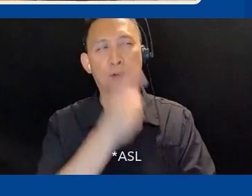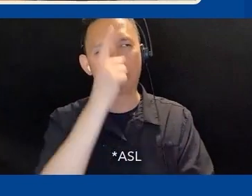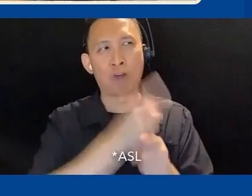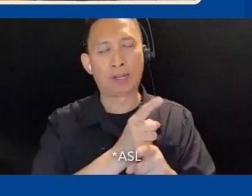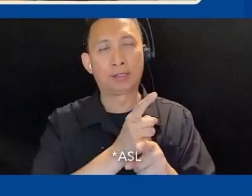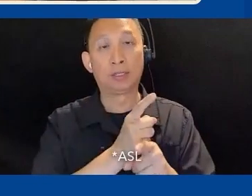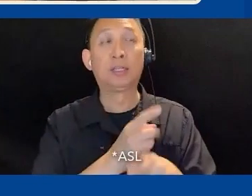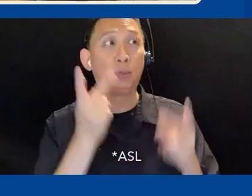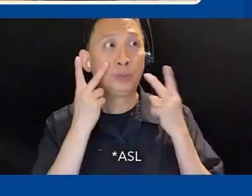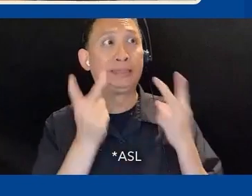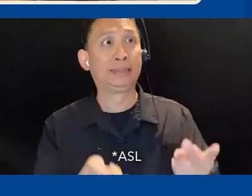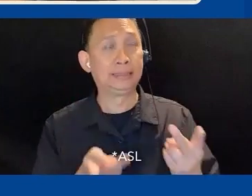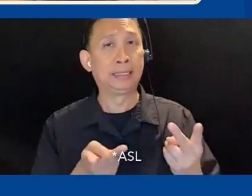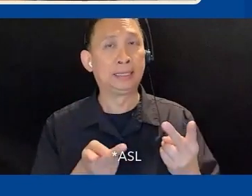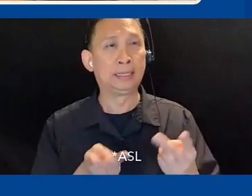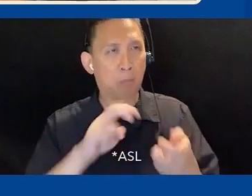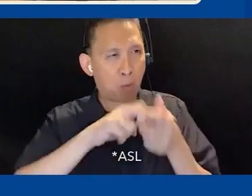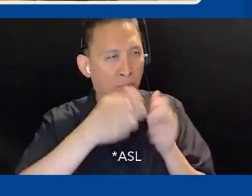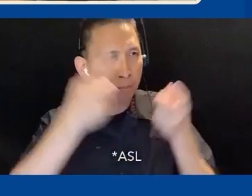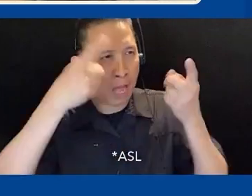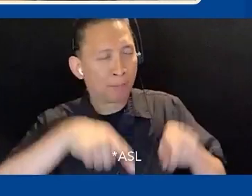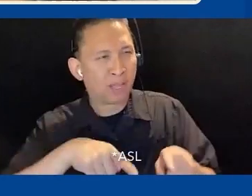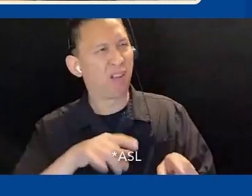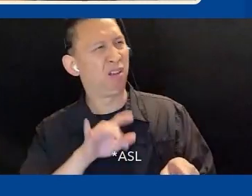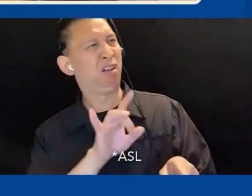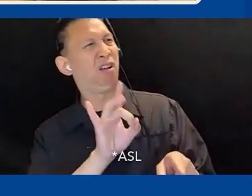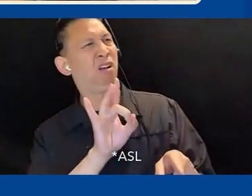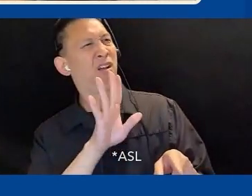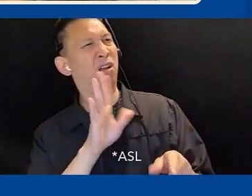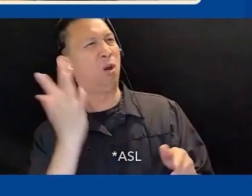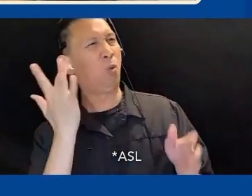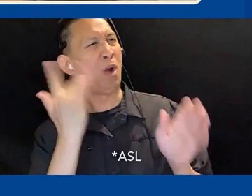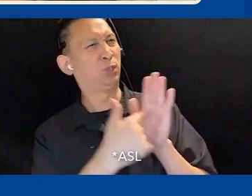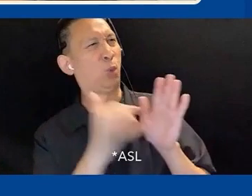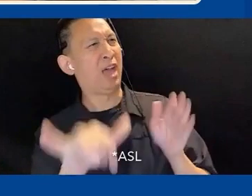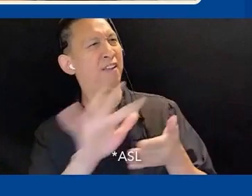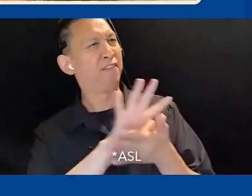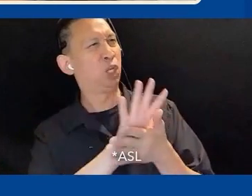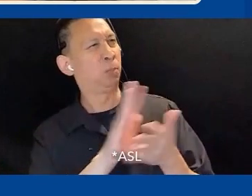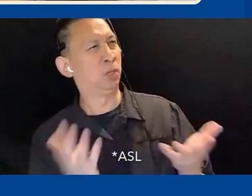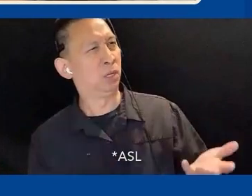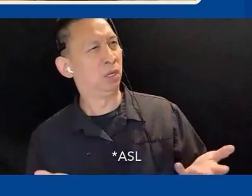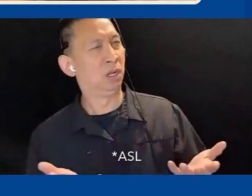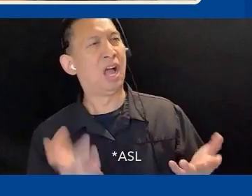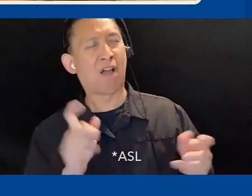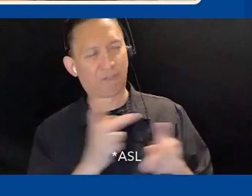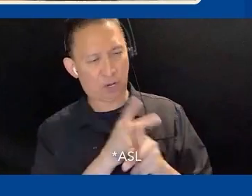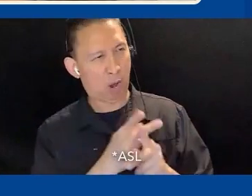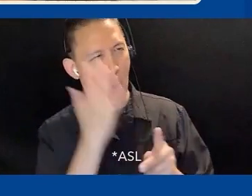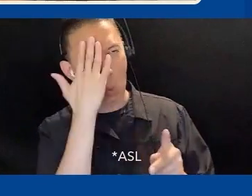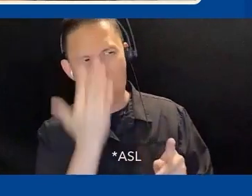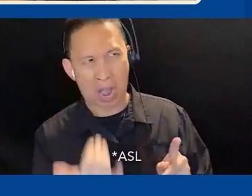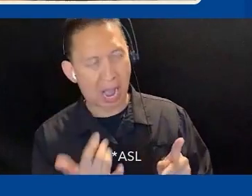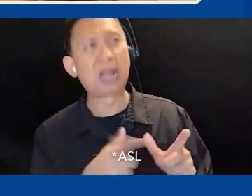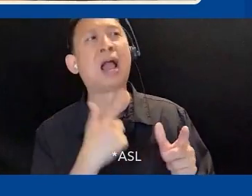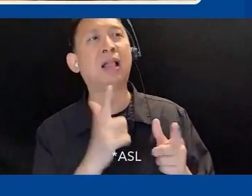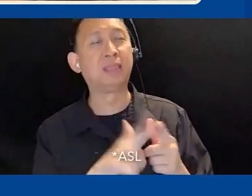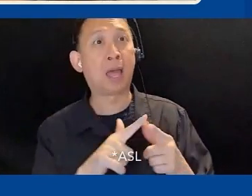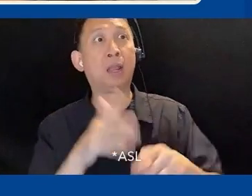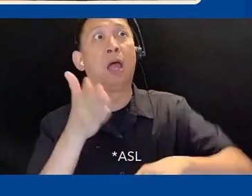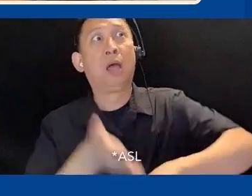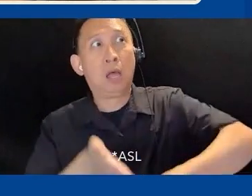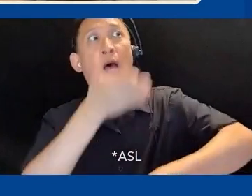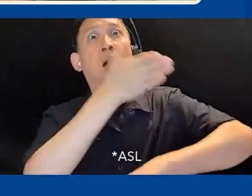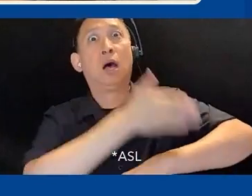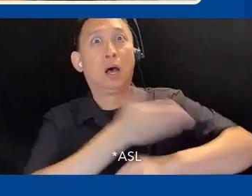and you see, oh, this is harmful, this was a problem, let's unpack why. And then moving forward, moving on from that is sort of a